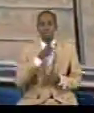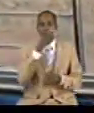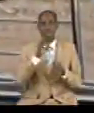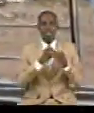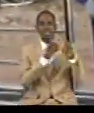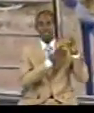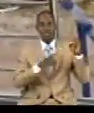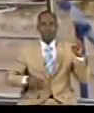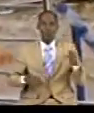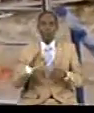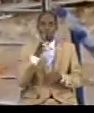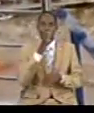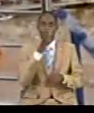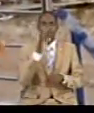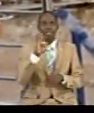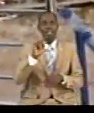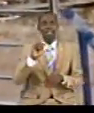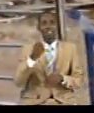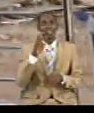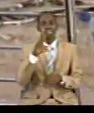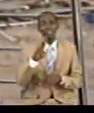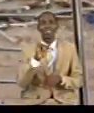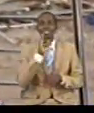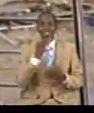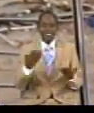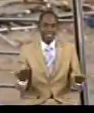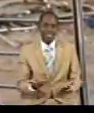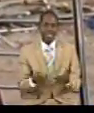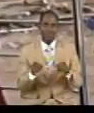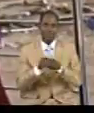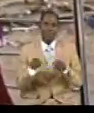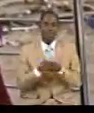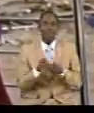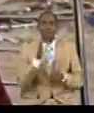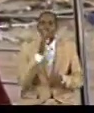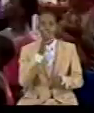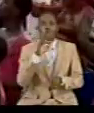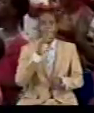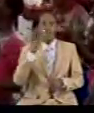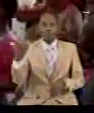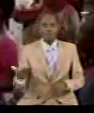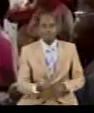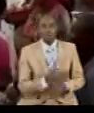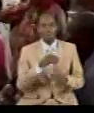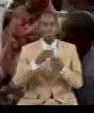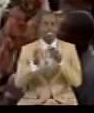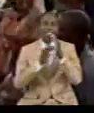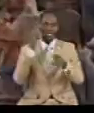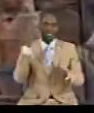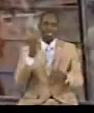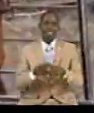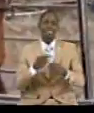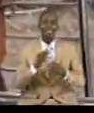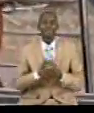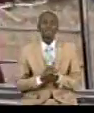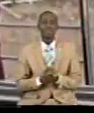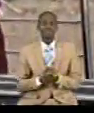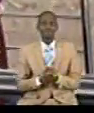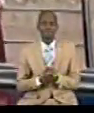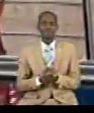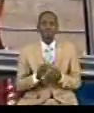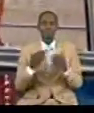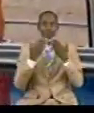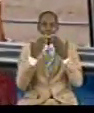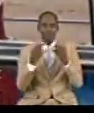Kumi, she's here with us too. Mommy, you are welcome in Jesus' name. Thank you very much,